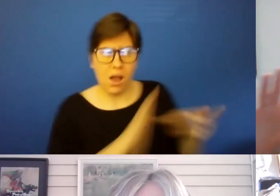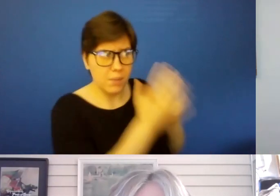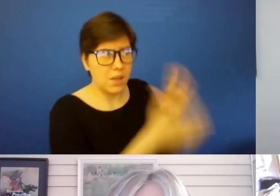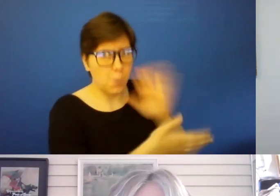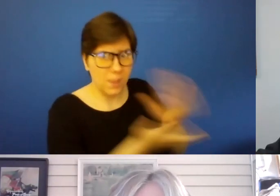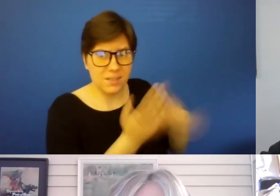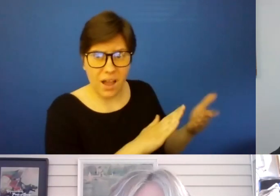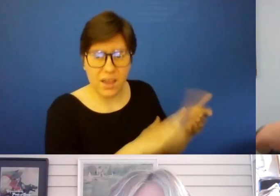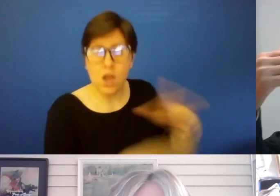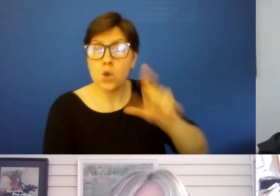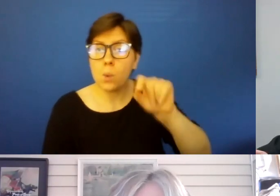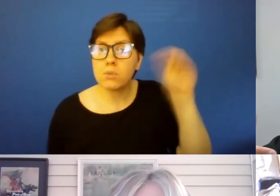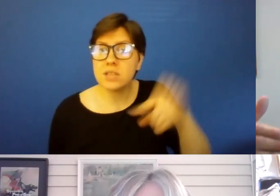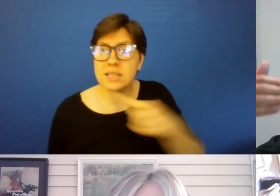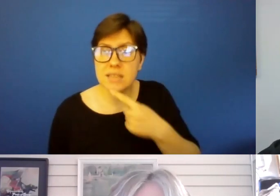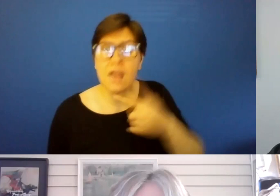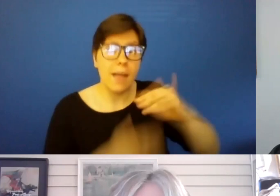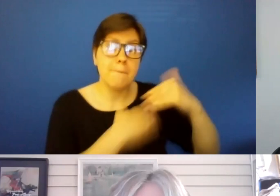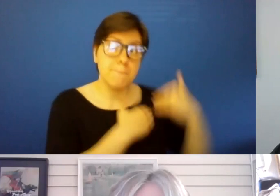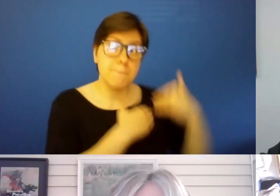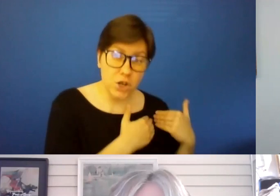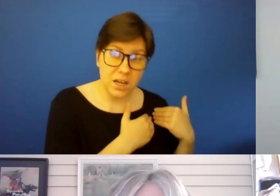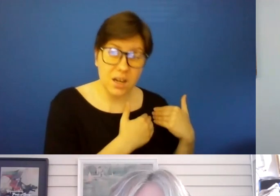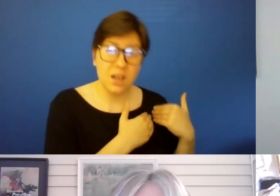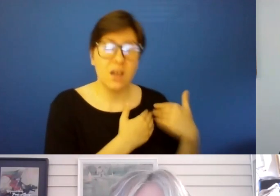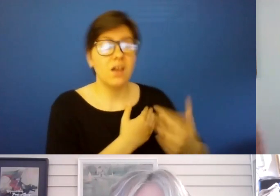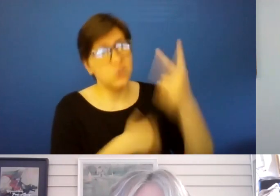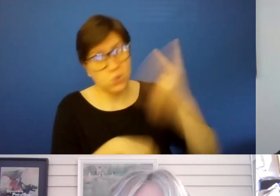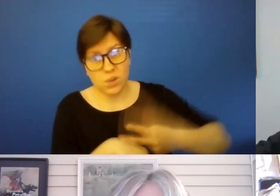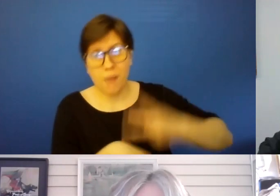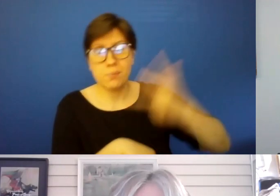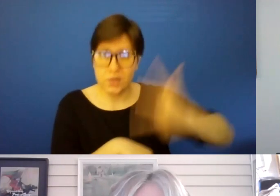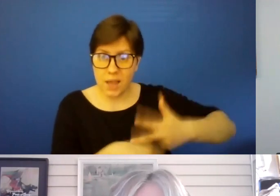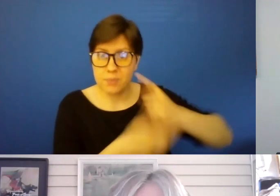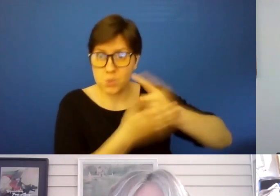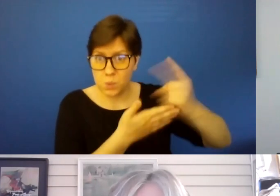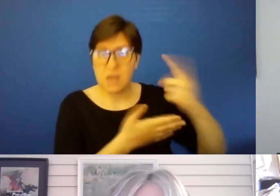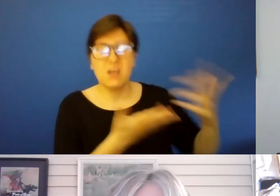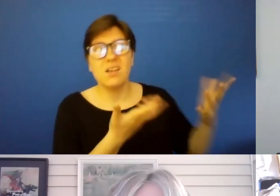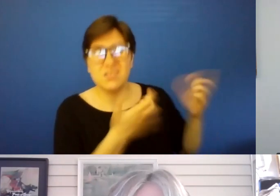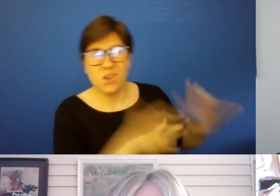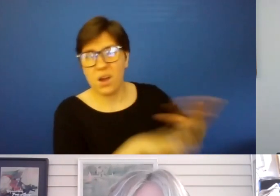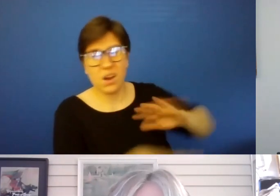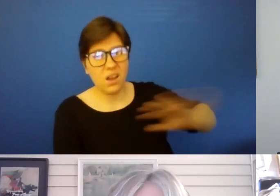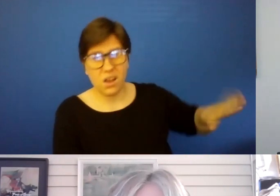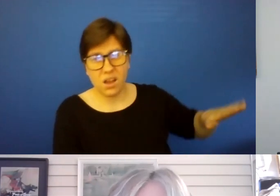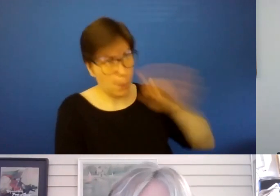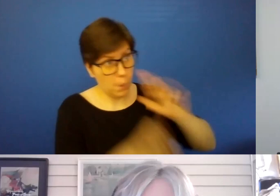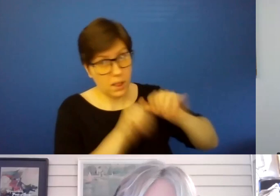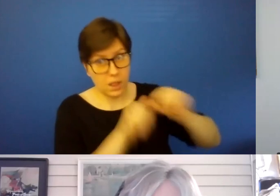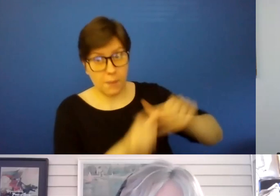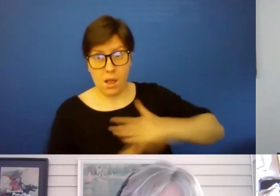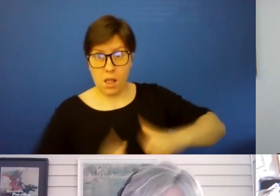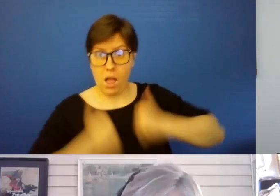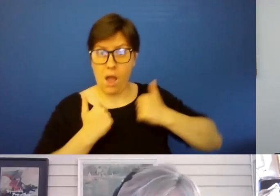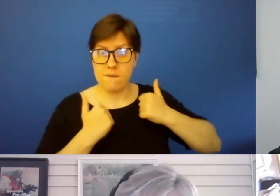say, the burdens of dialysis going in 2-3 times a week for dialysis, I don't want it. It's going to keep me alive for 5,